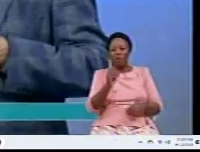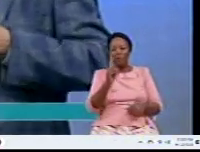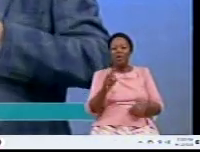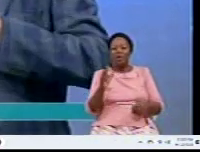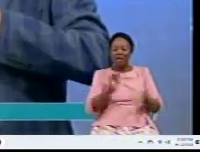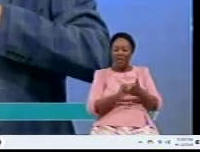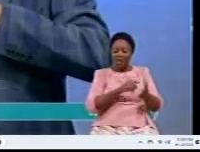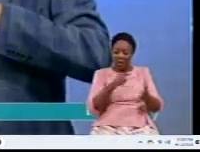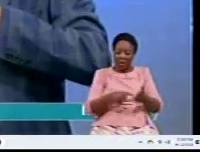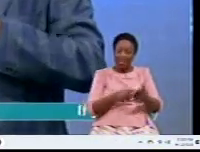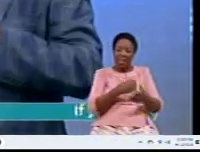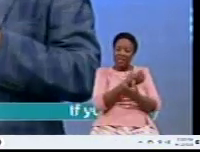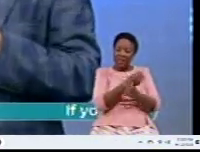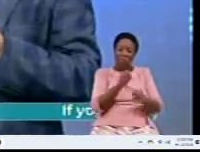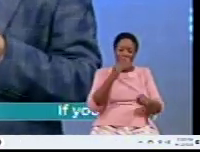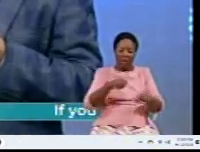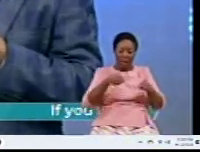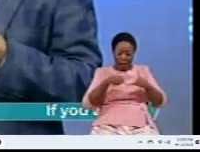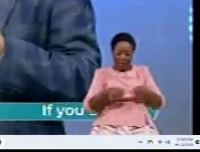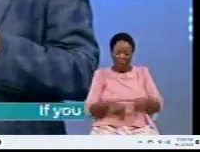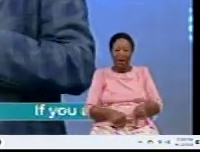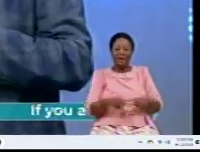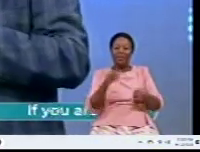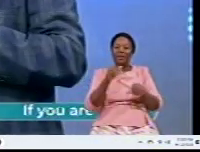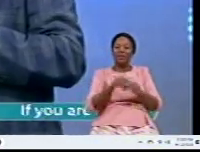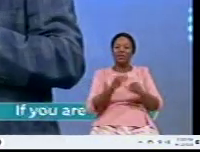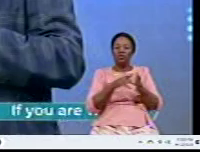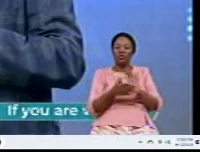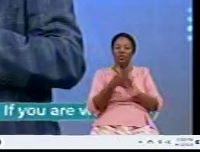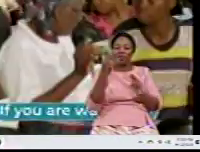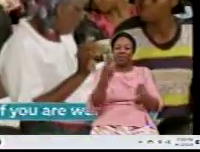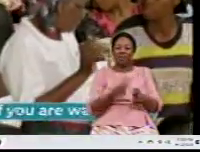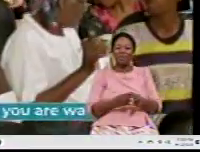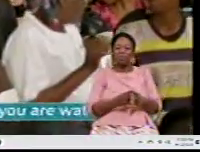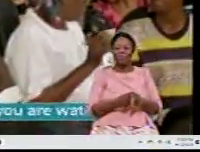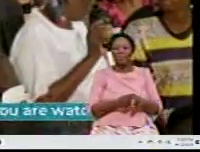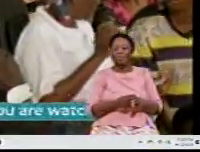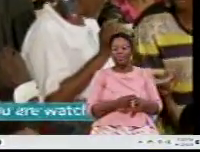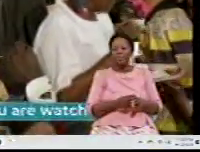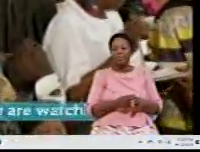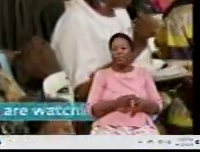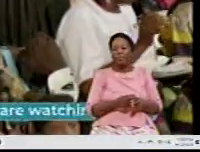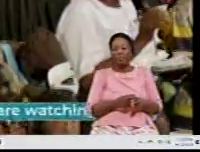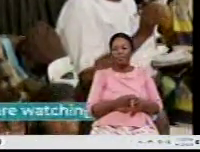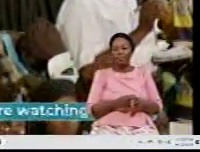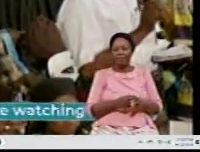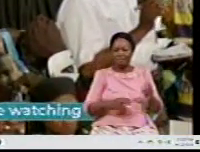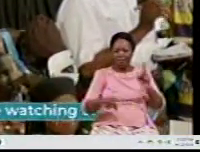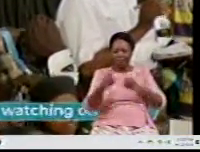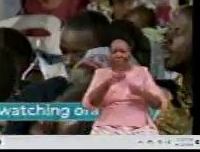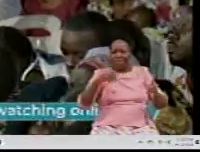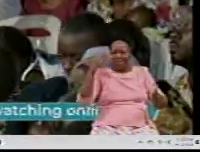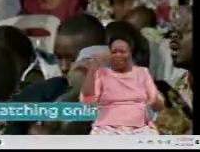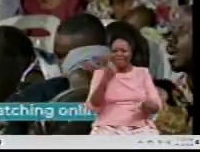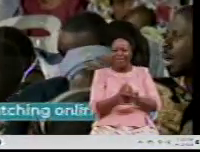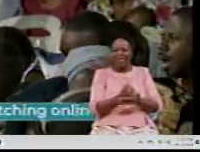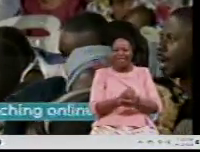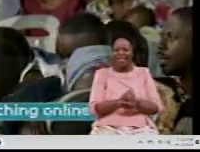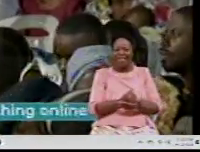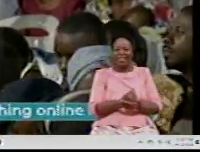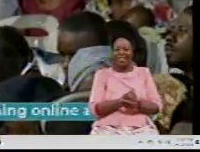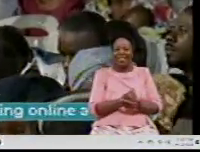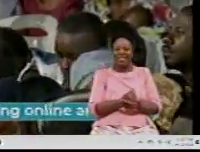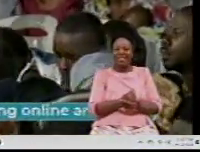salvation will abide in Jesus' name. You didn't say amen to that one. And